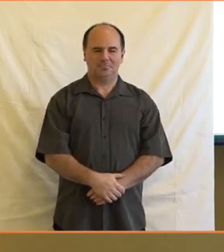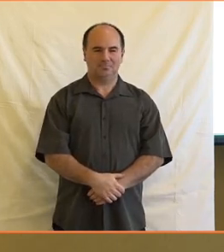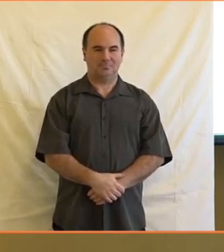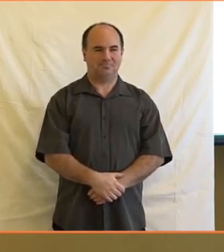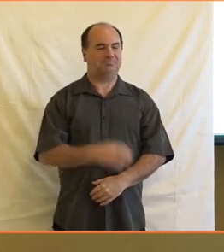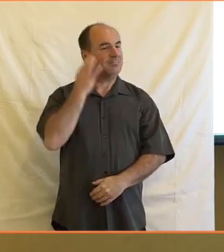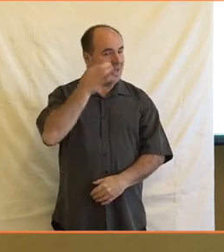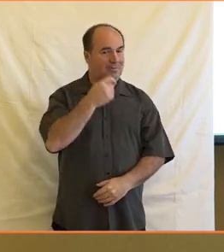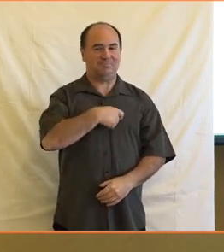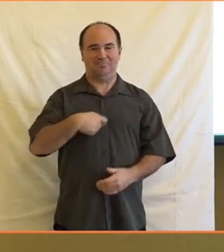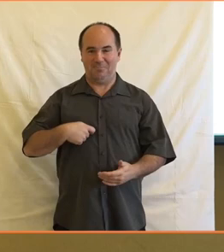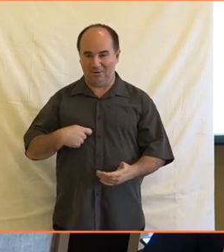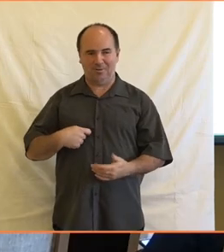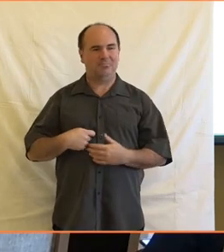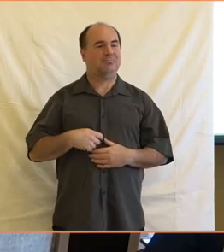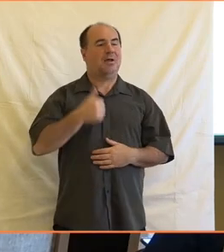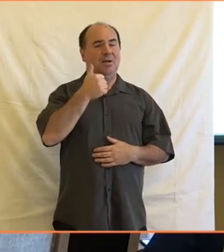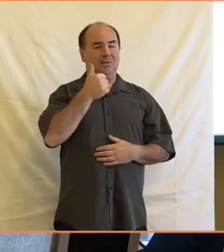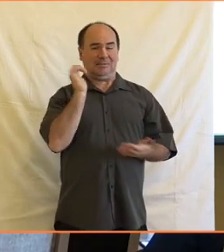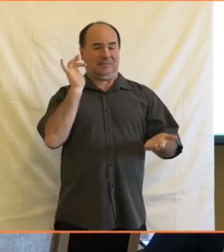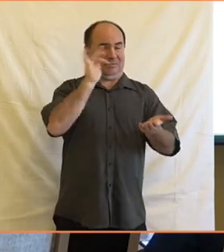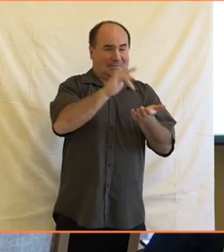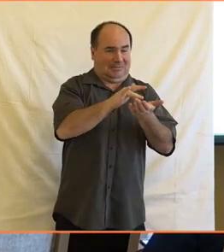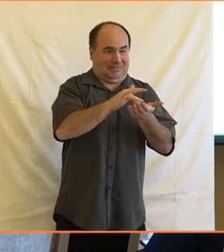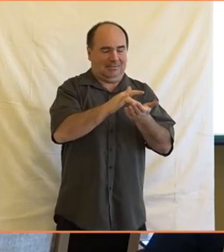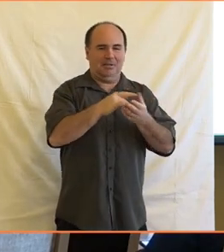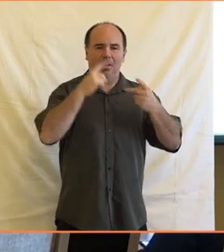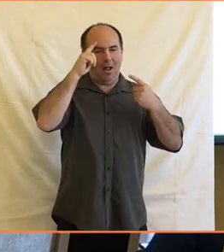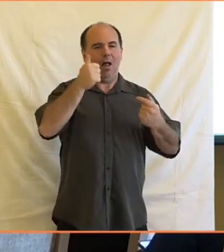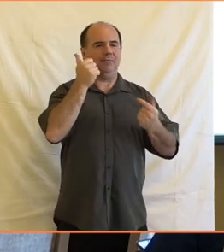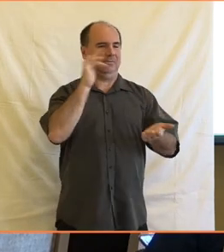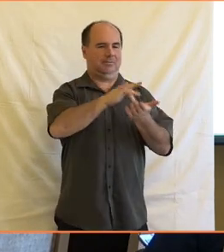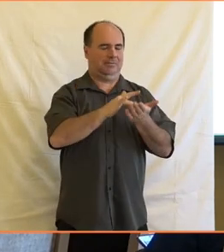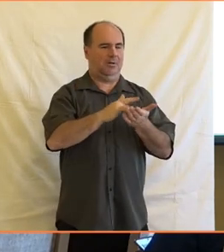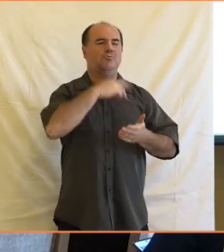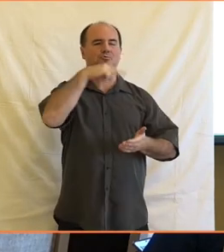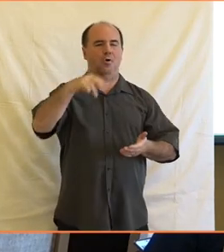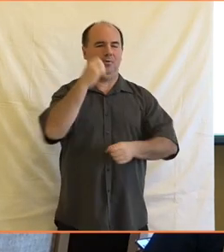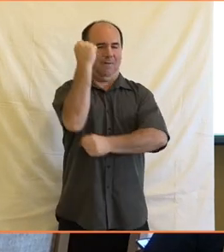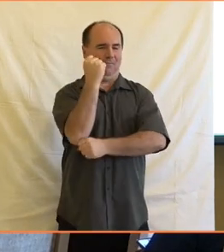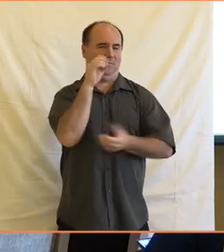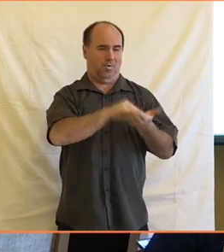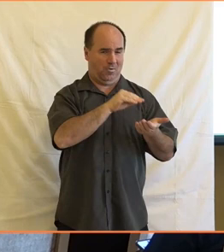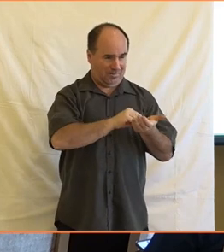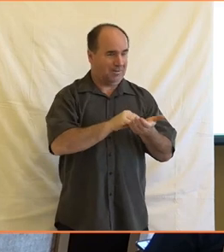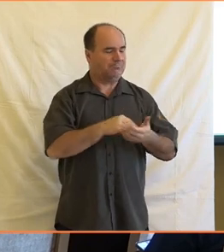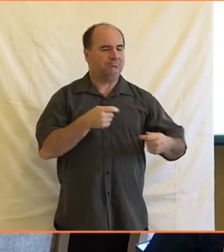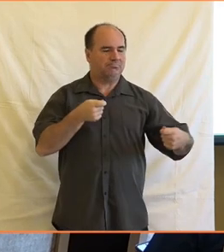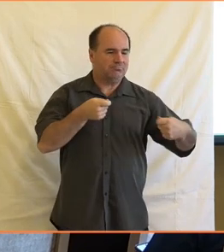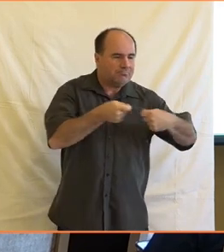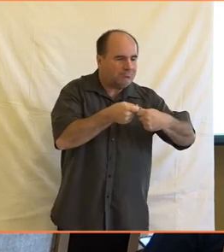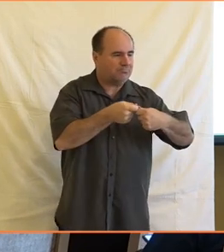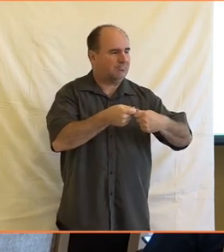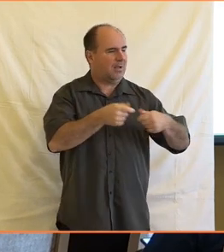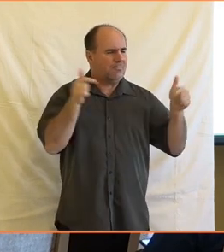Dámy a pánové, jedním z hlavních cílů norských fondů je posilování vazeb mezi Norským královstvím a